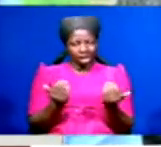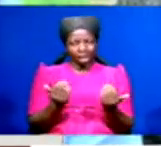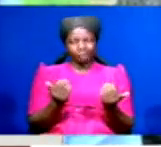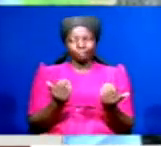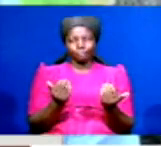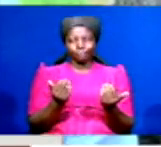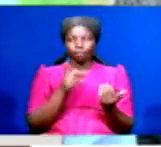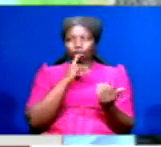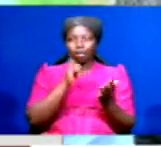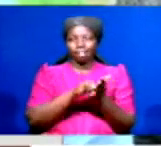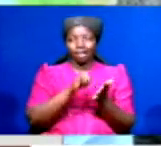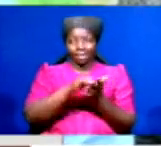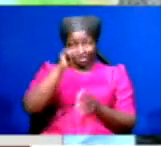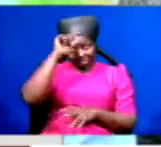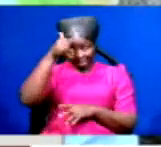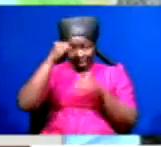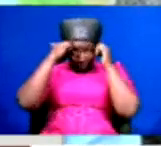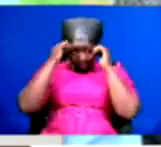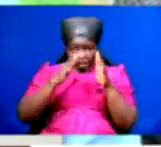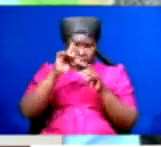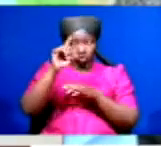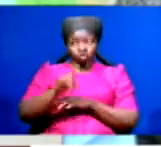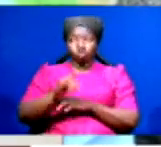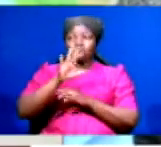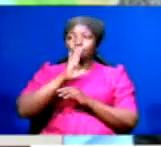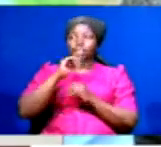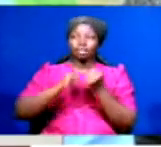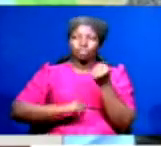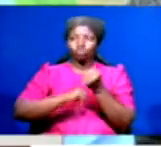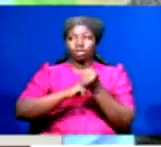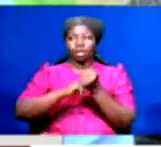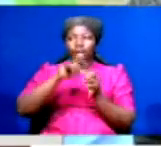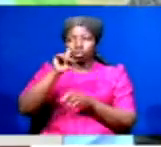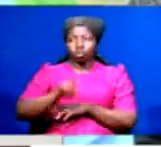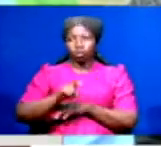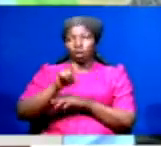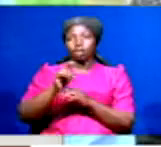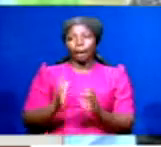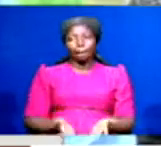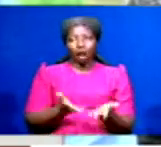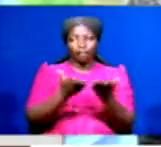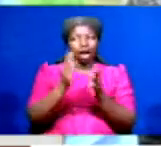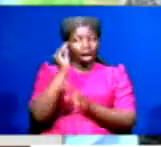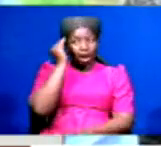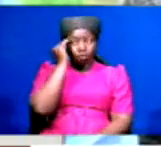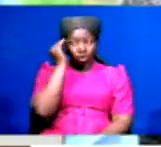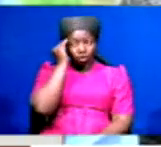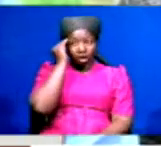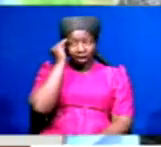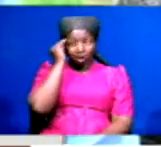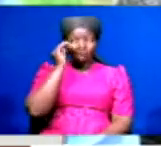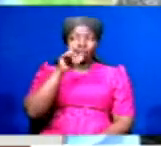bright students should really be supported, should enhance education, and they should